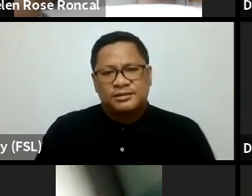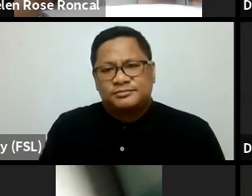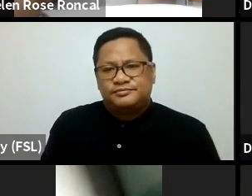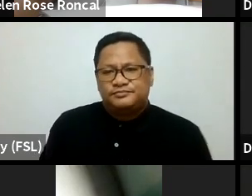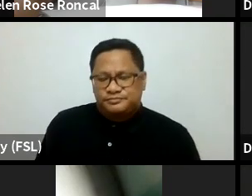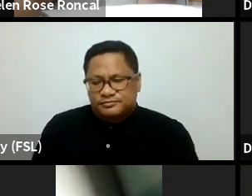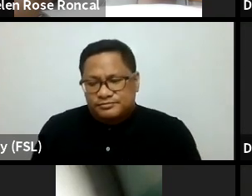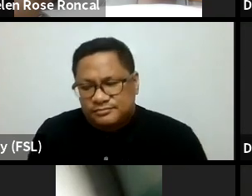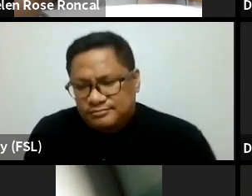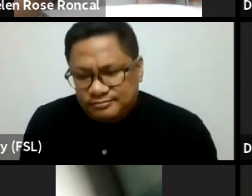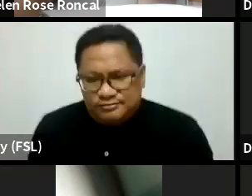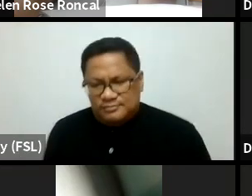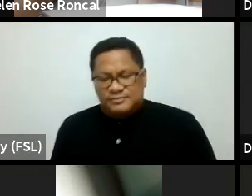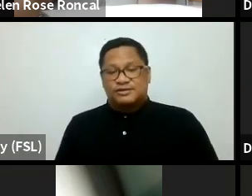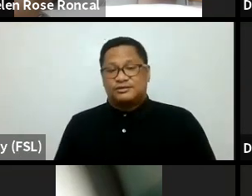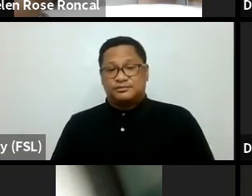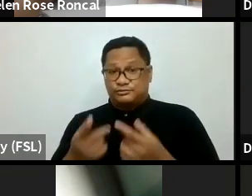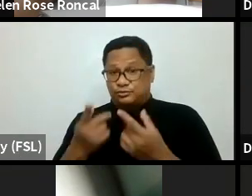with it?